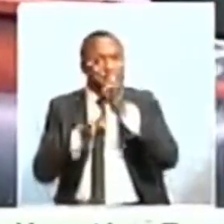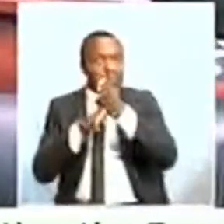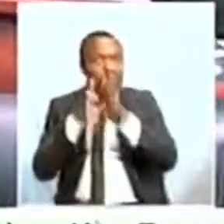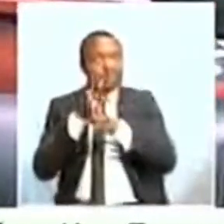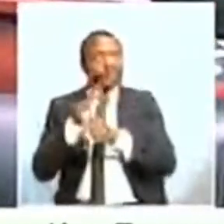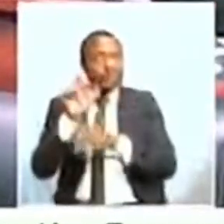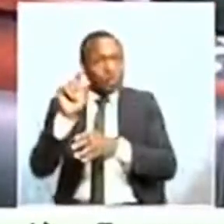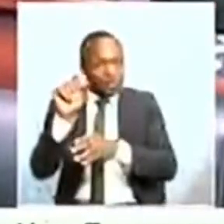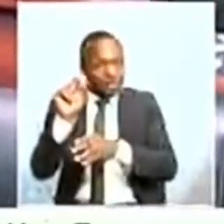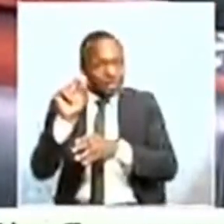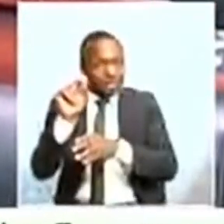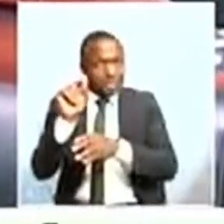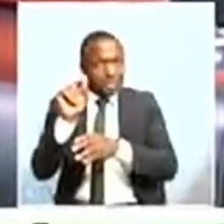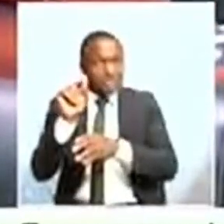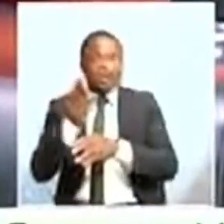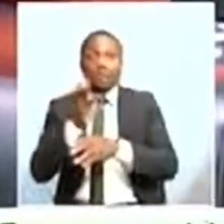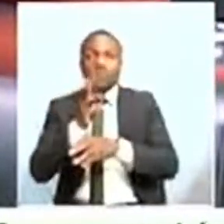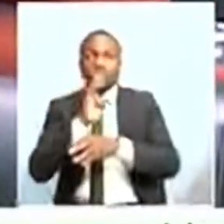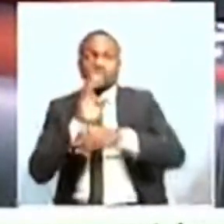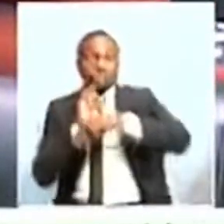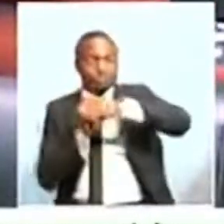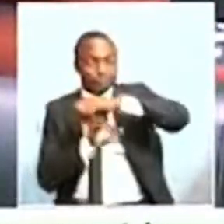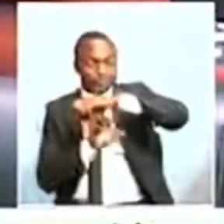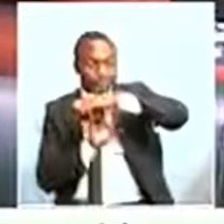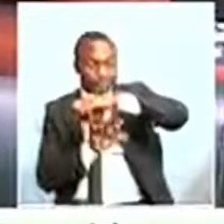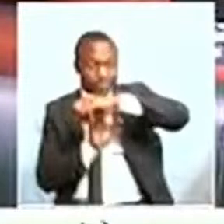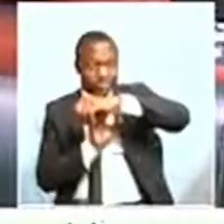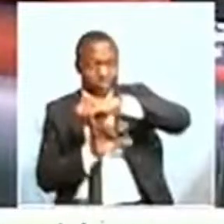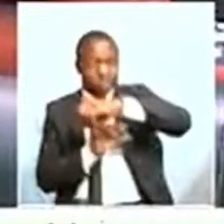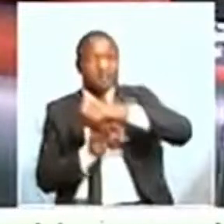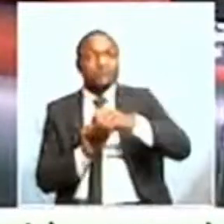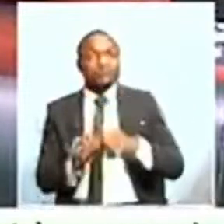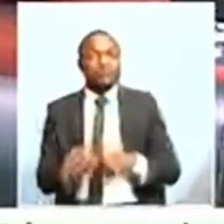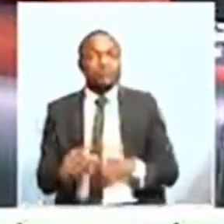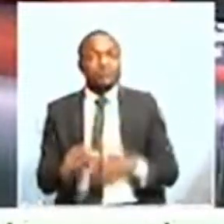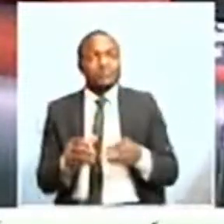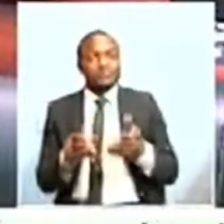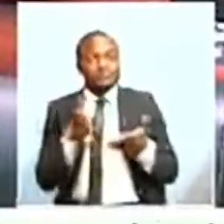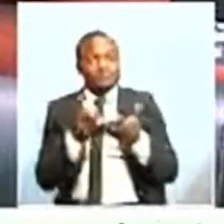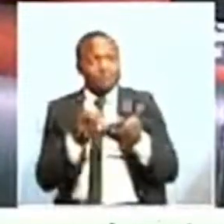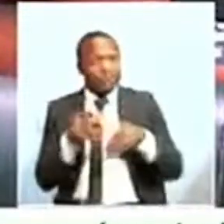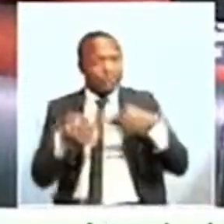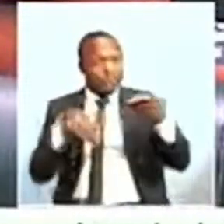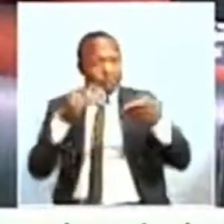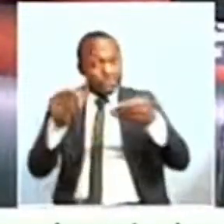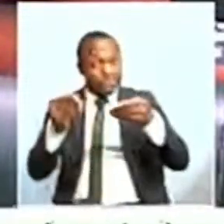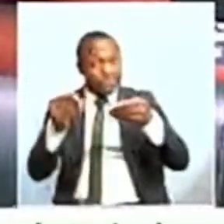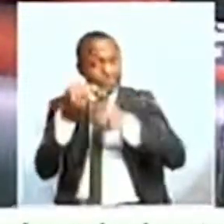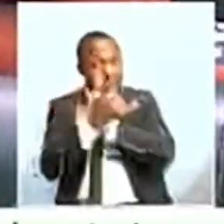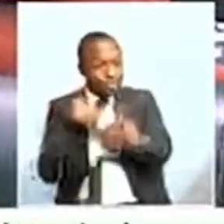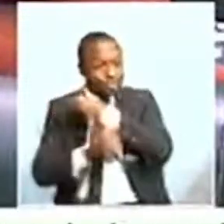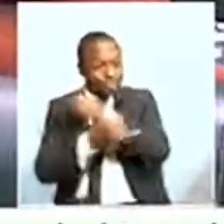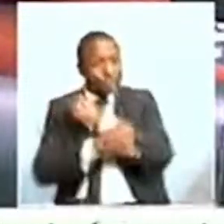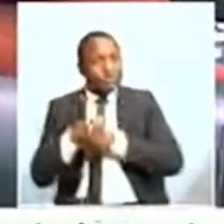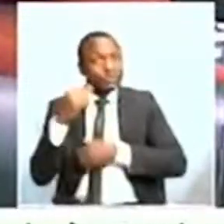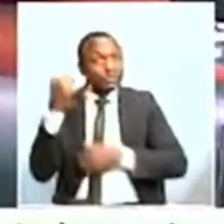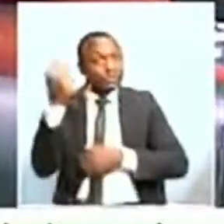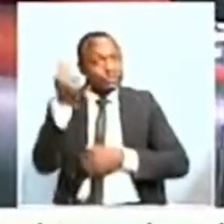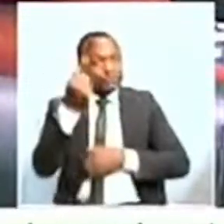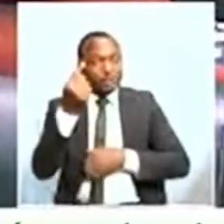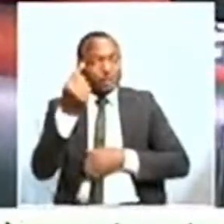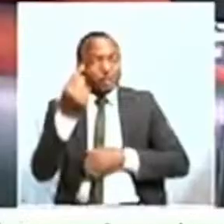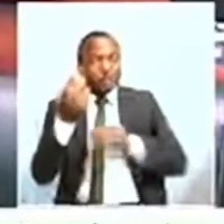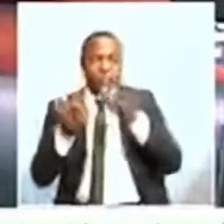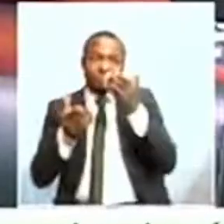20 more dams. I bet these maybe to be distributed countrywide, or maybe they're just for